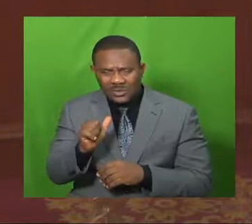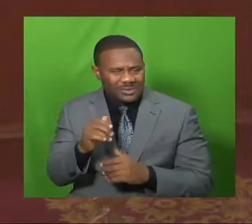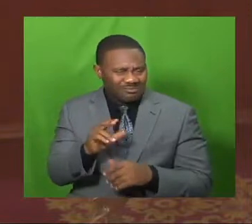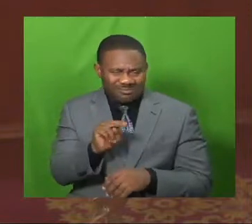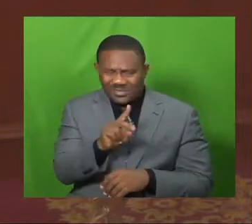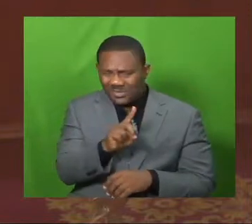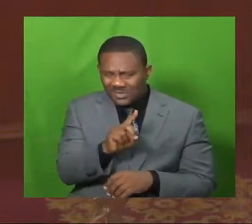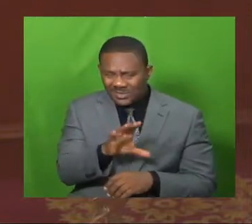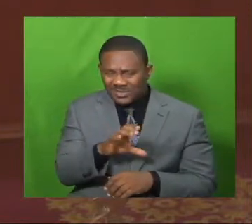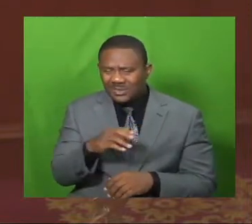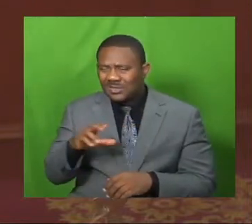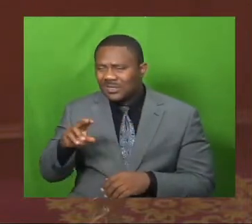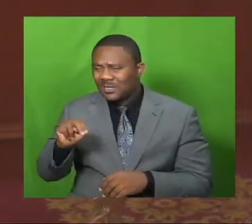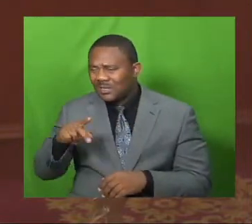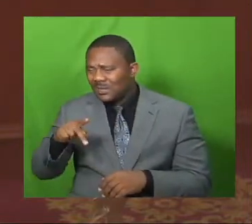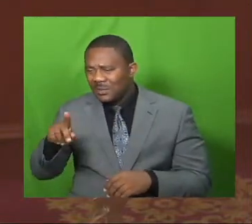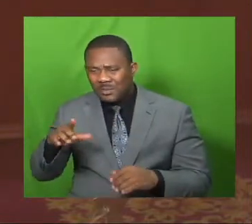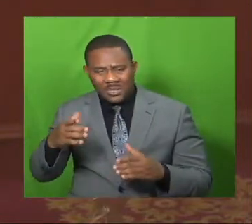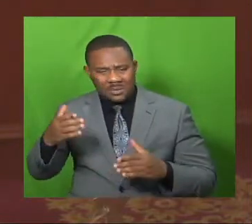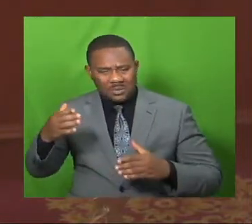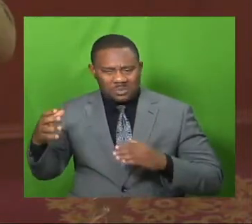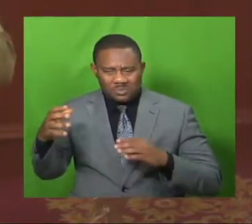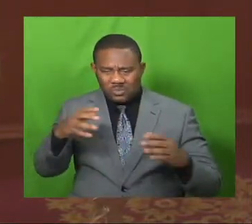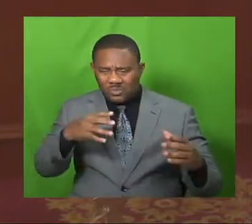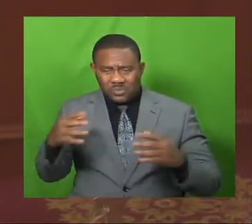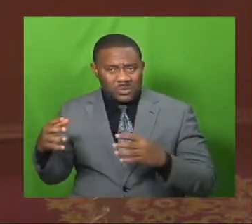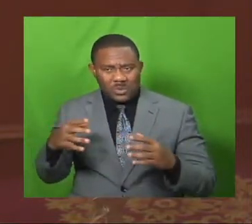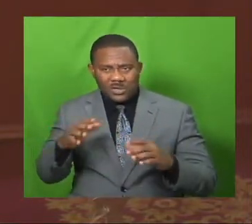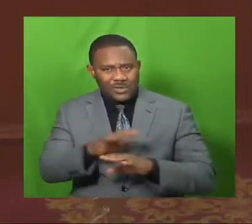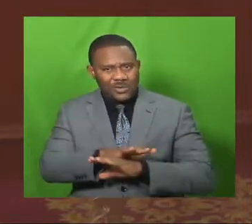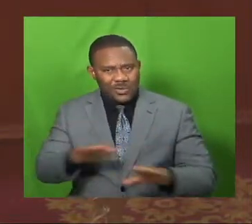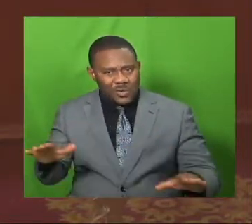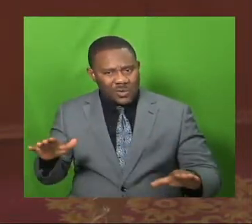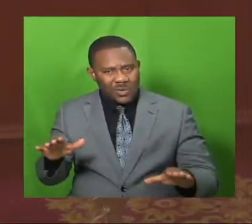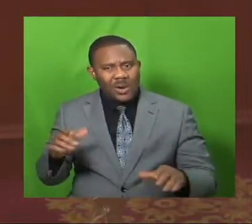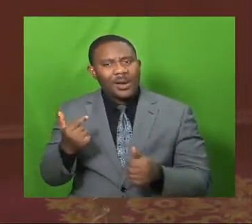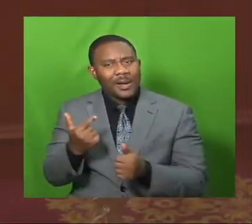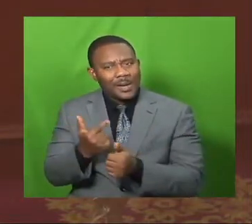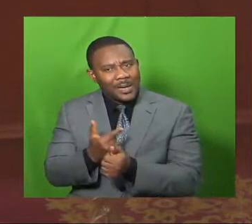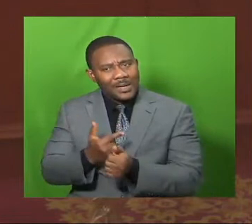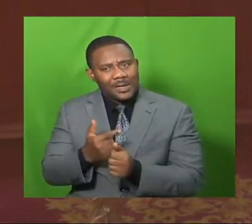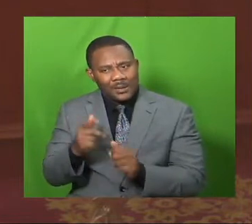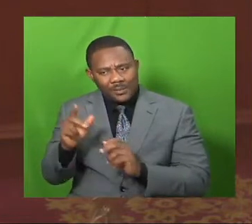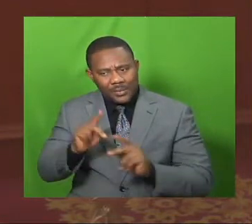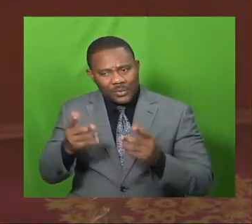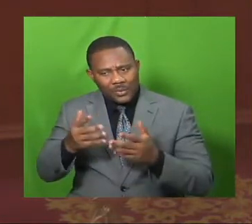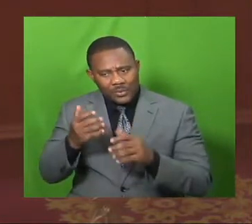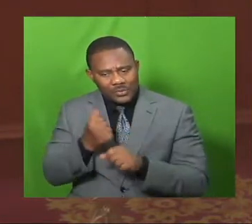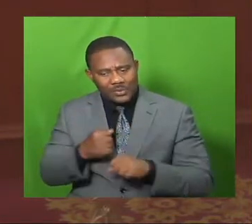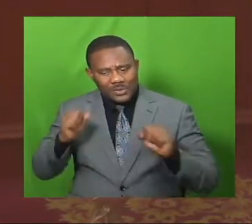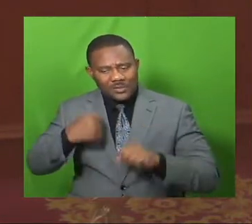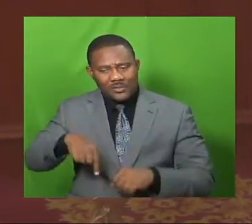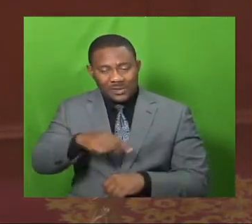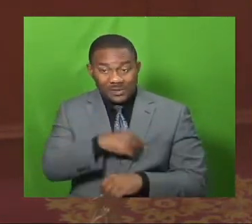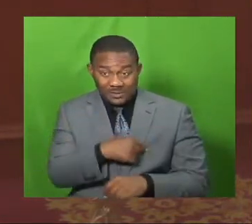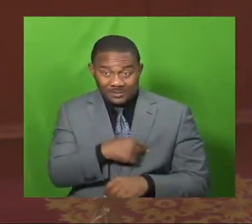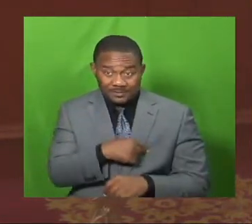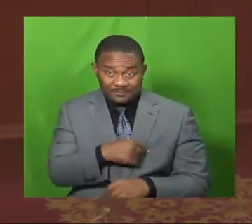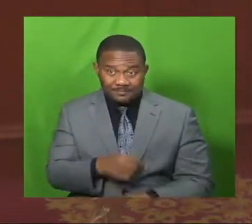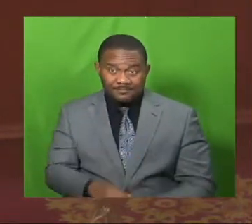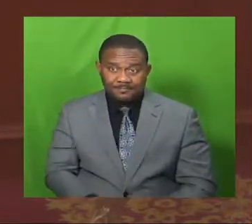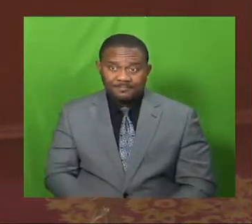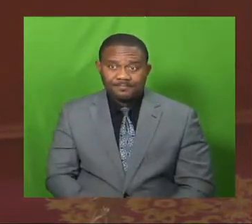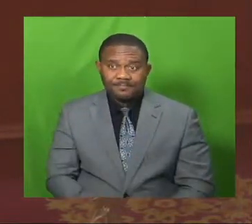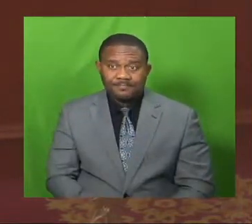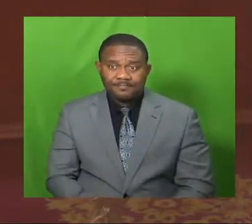and MPP. It is between Ghanaians rescuing our country from the people who want to destroy us for good. And that is to rescue this